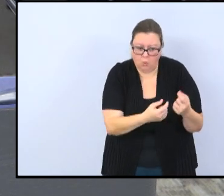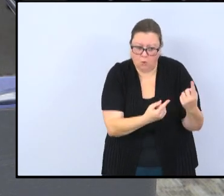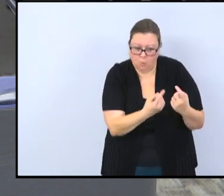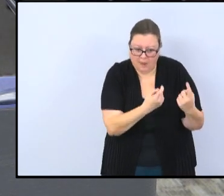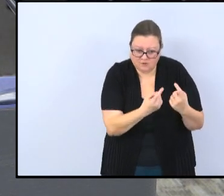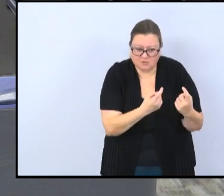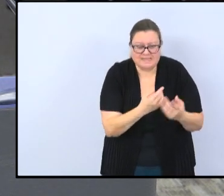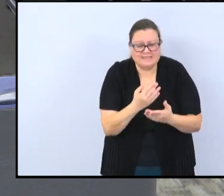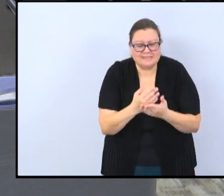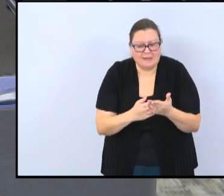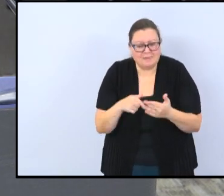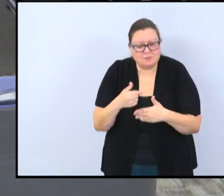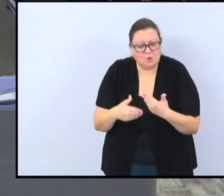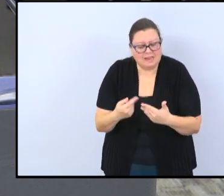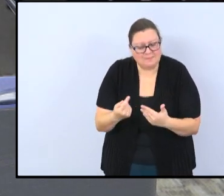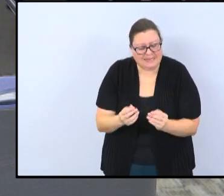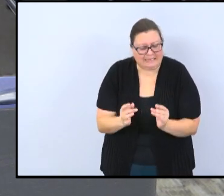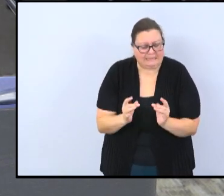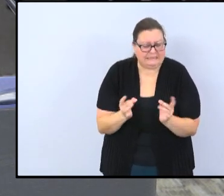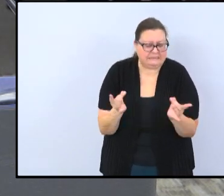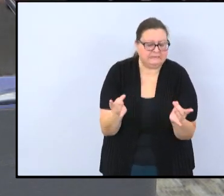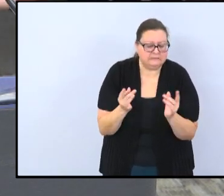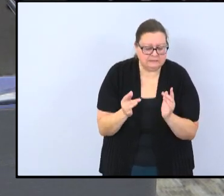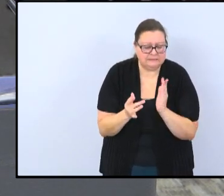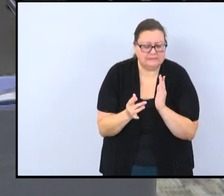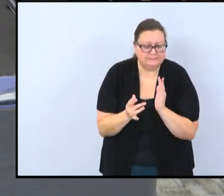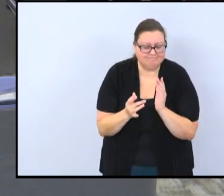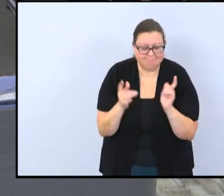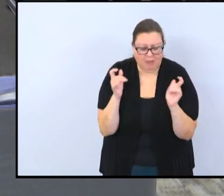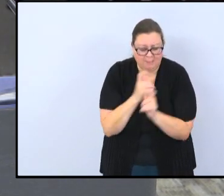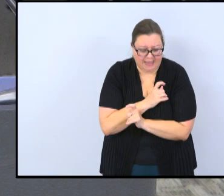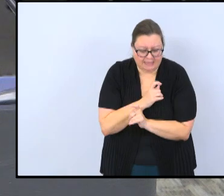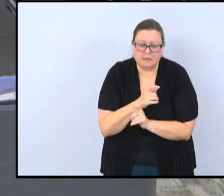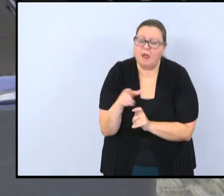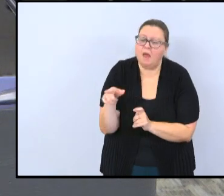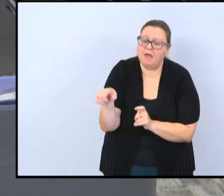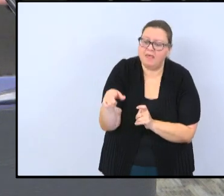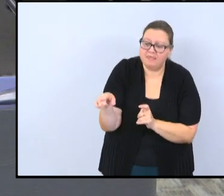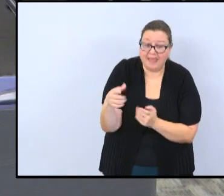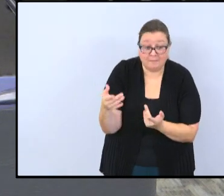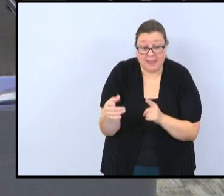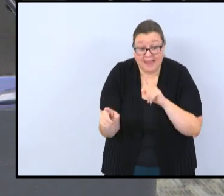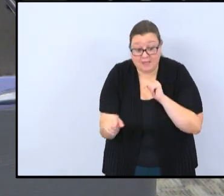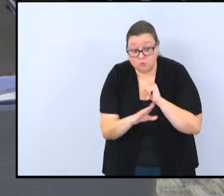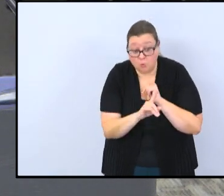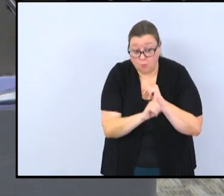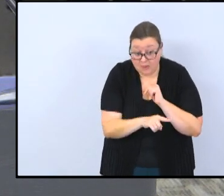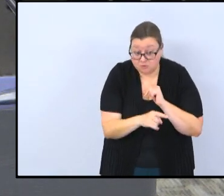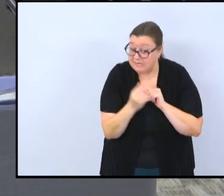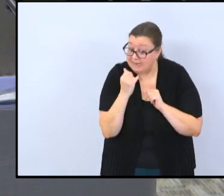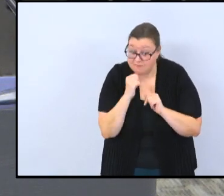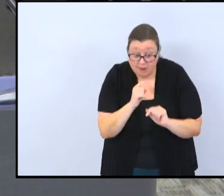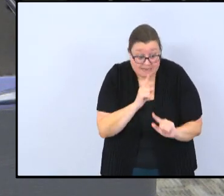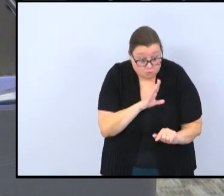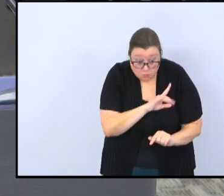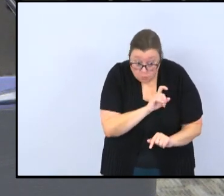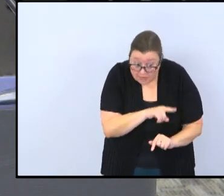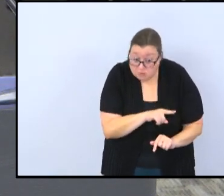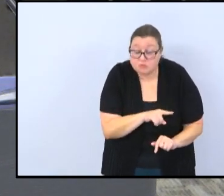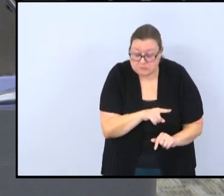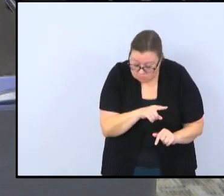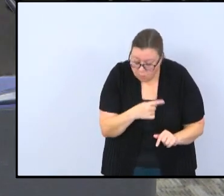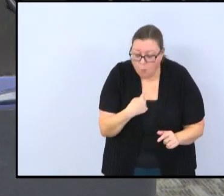of a technical process, and then they may get answered before we get to the end, but if they don't, we're happy to take your